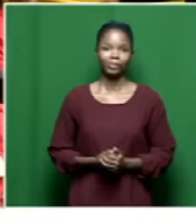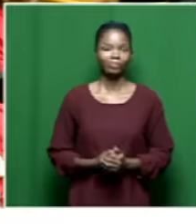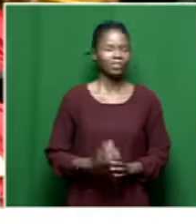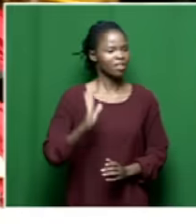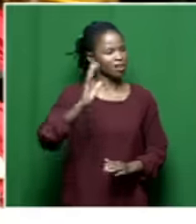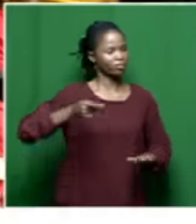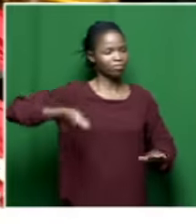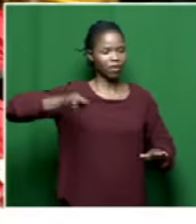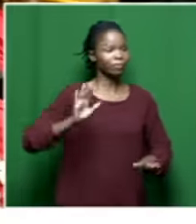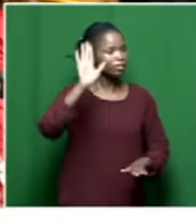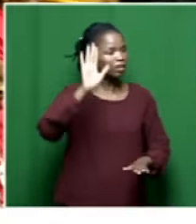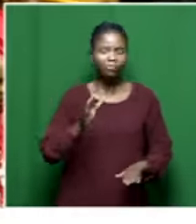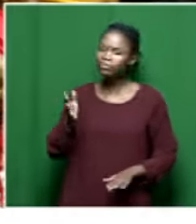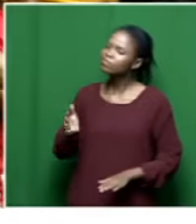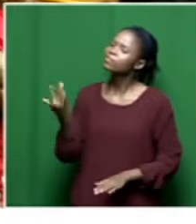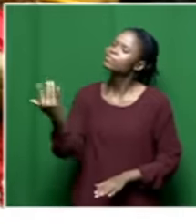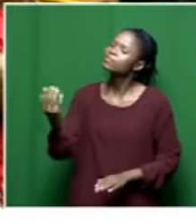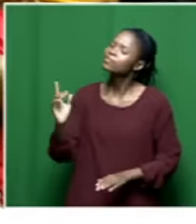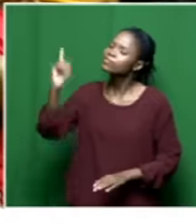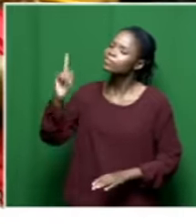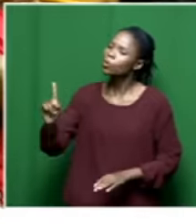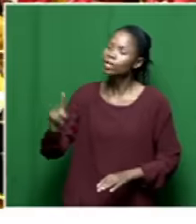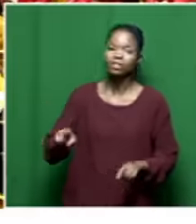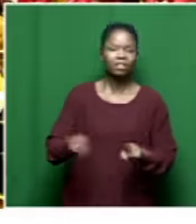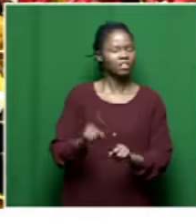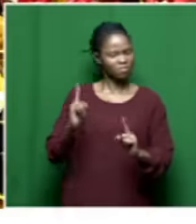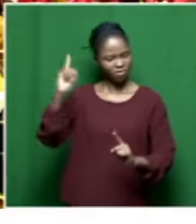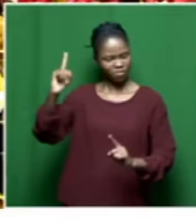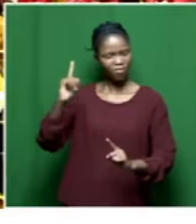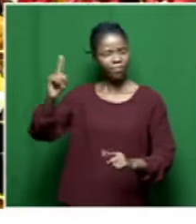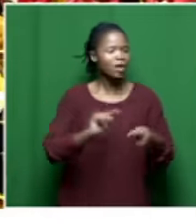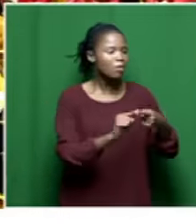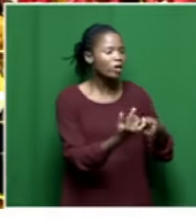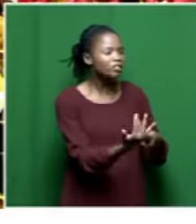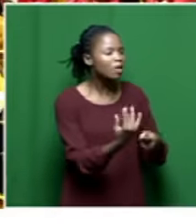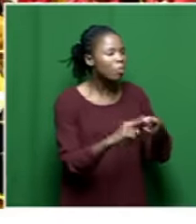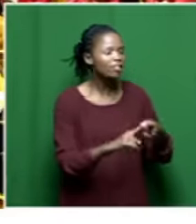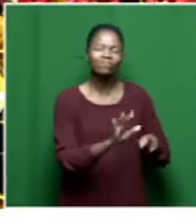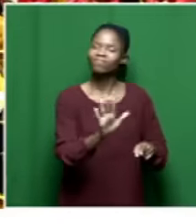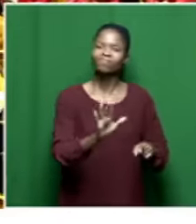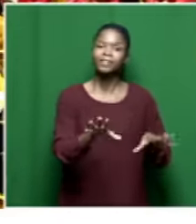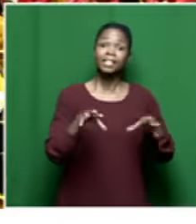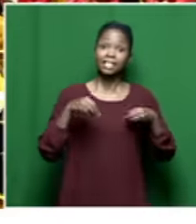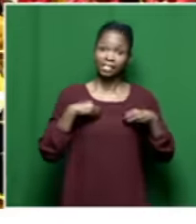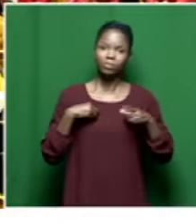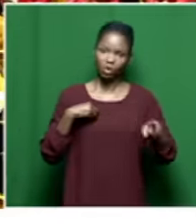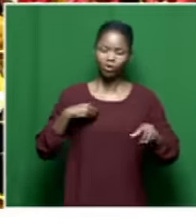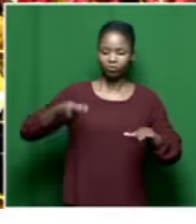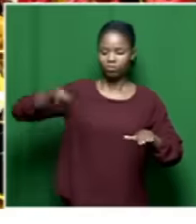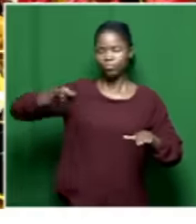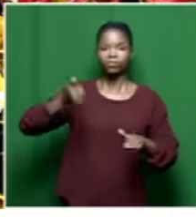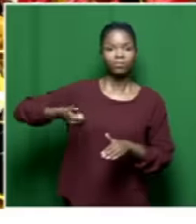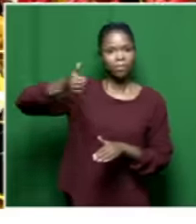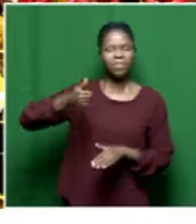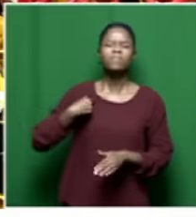Speaker. What are you standing on? On a point of order. What is your point of order? Just accept that you, as a presiding officer,